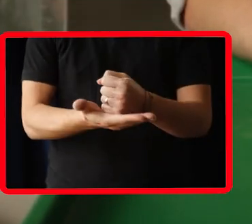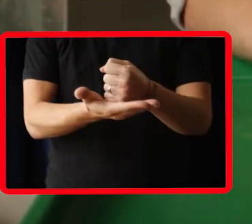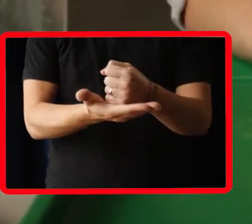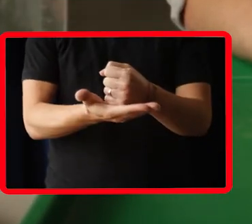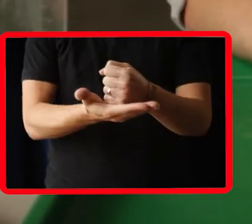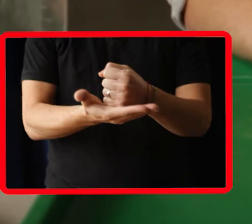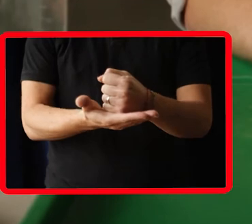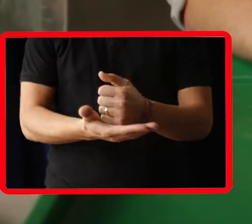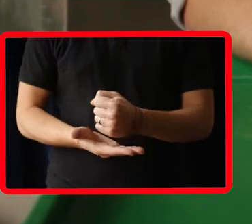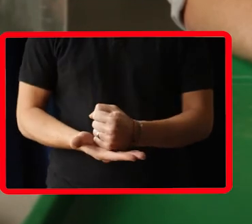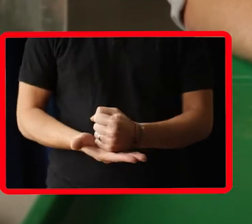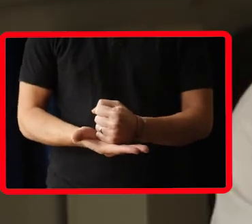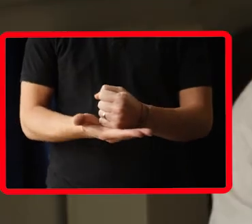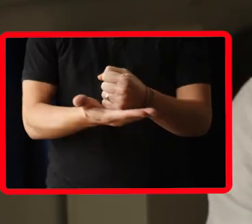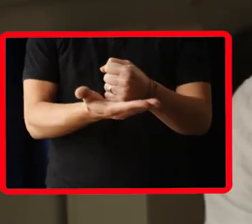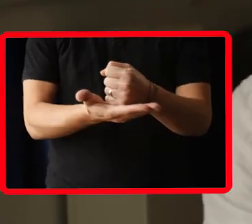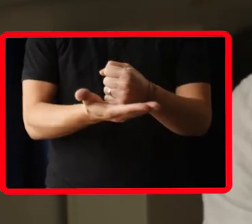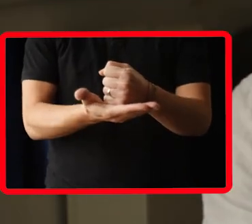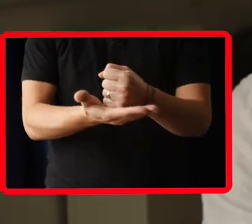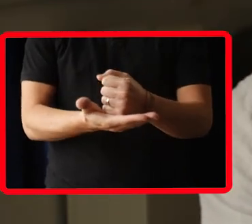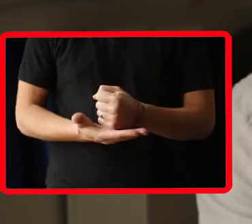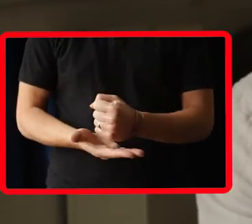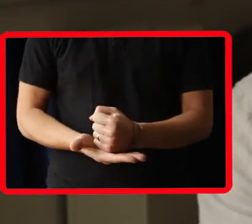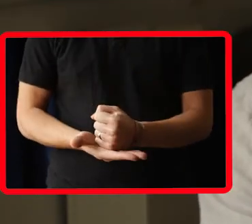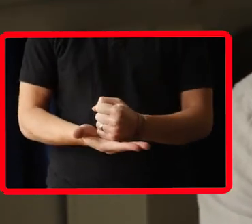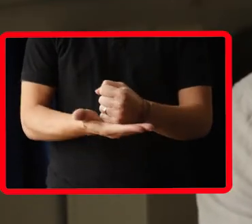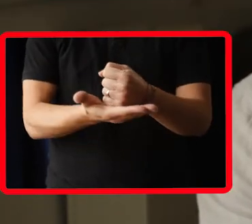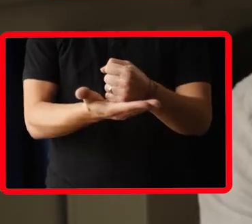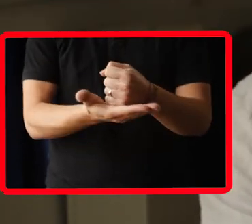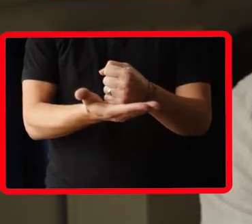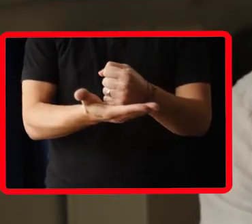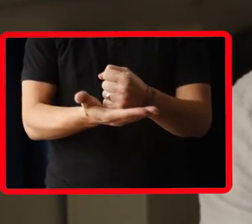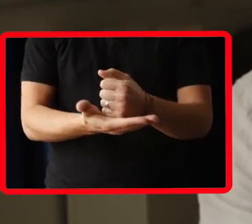of water in a smaller bottle to prompt them to ask for help.